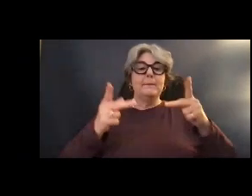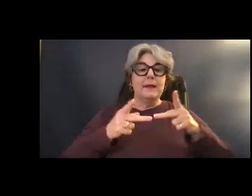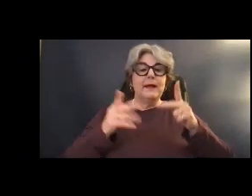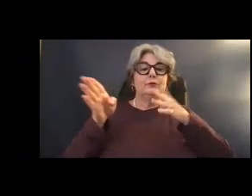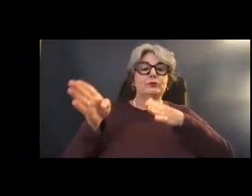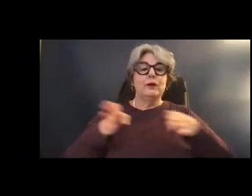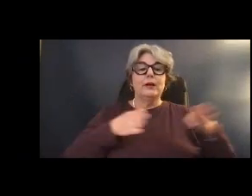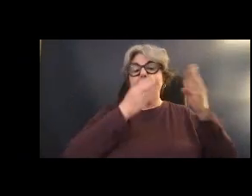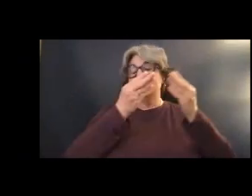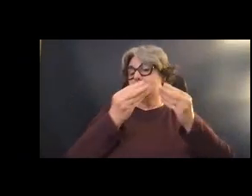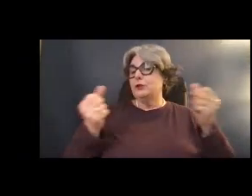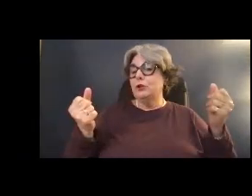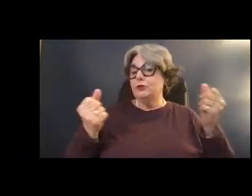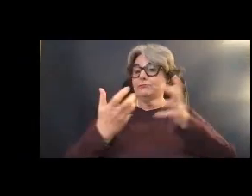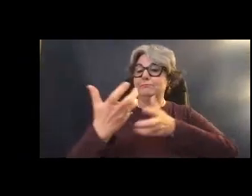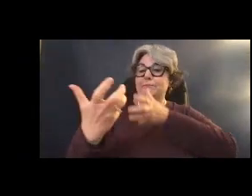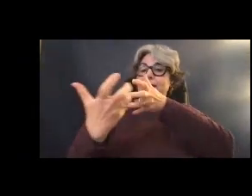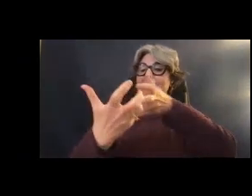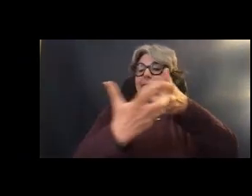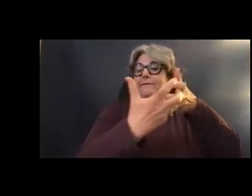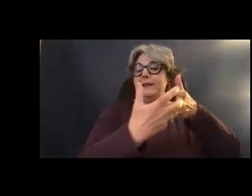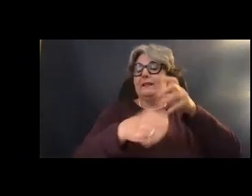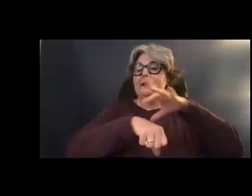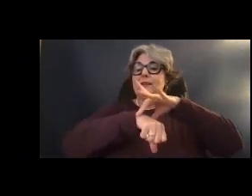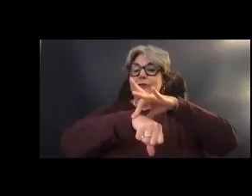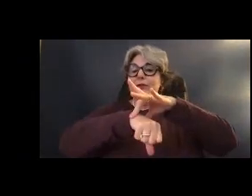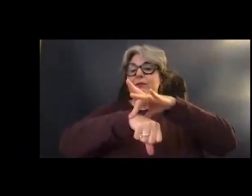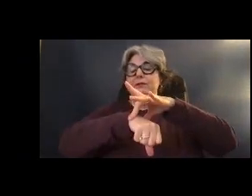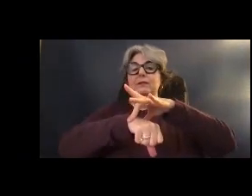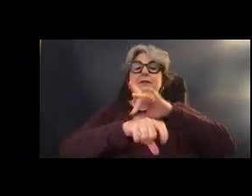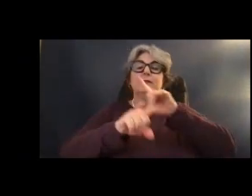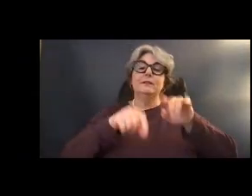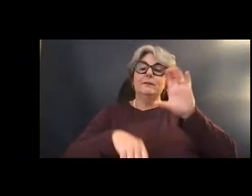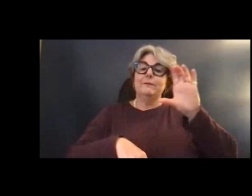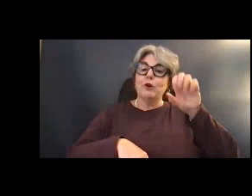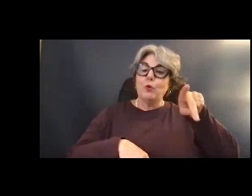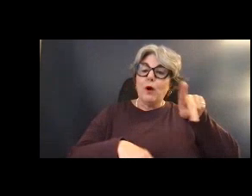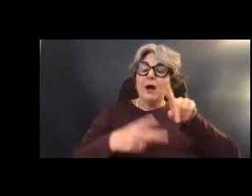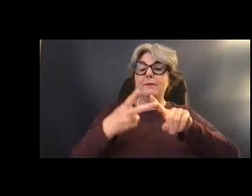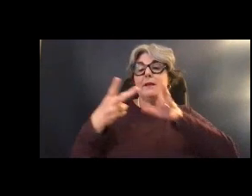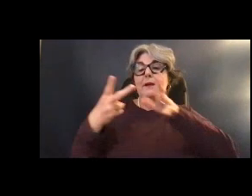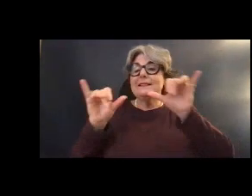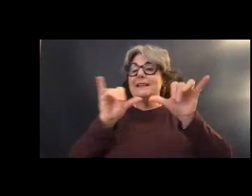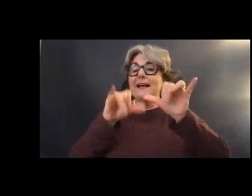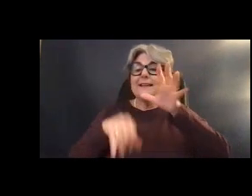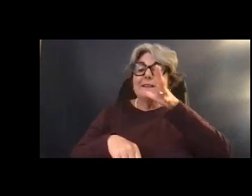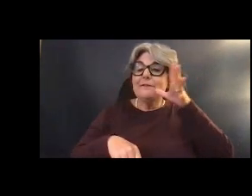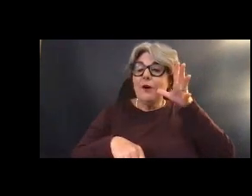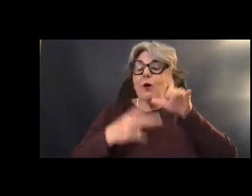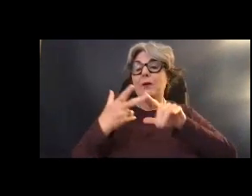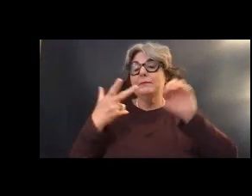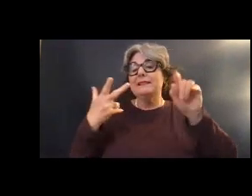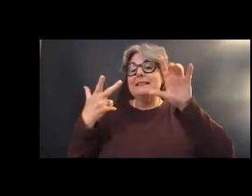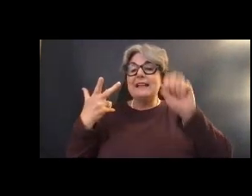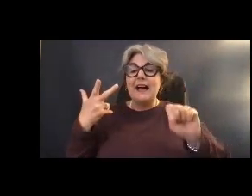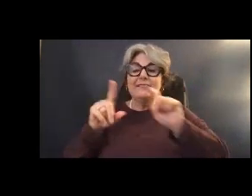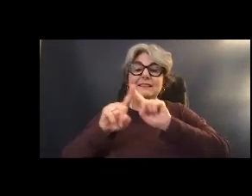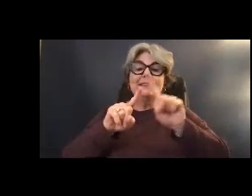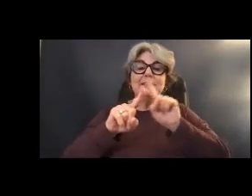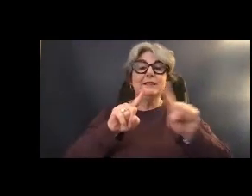and solutions which fit different geographic regions, different crops, different farm sizes and styles, and